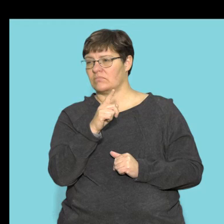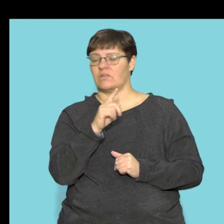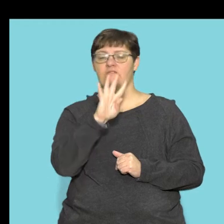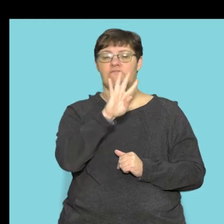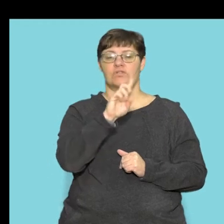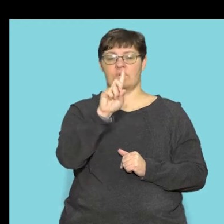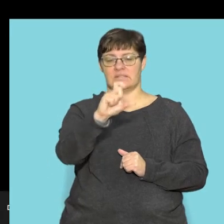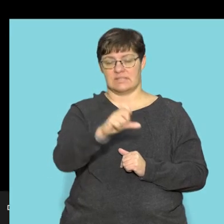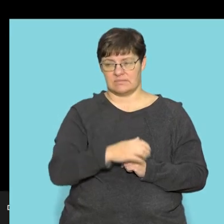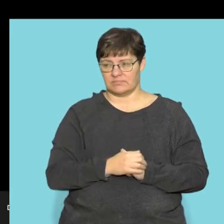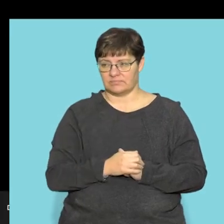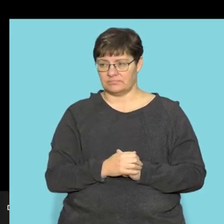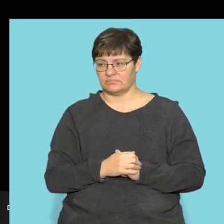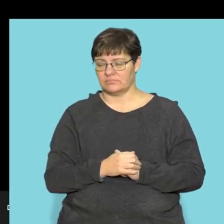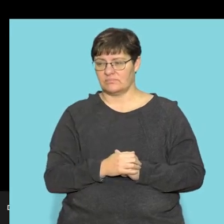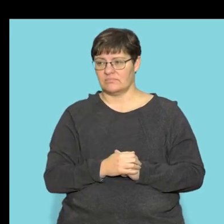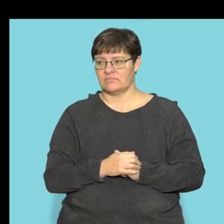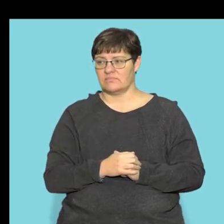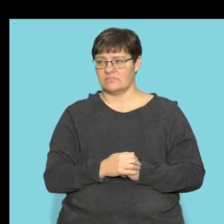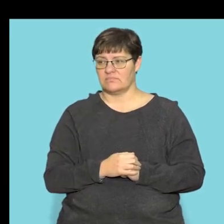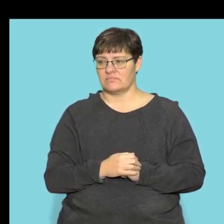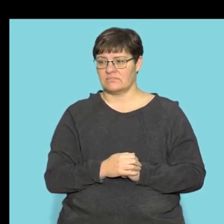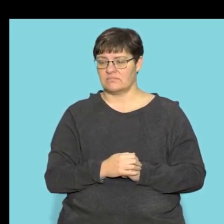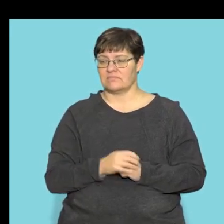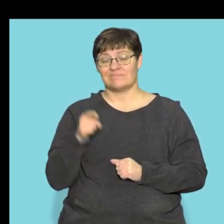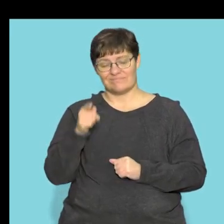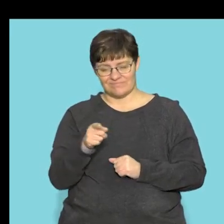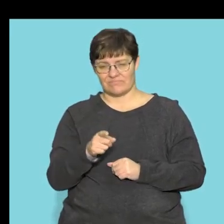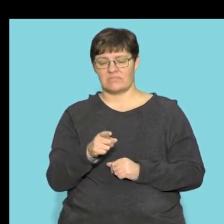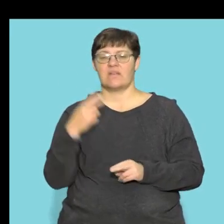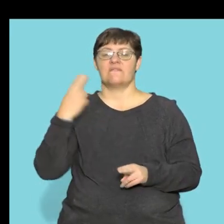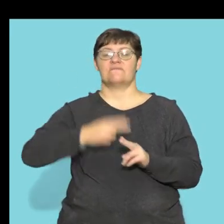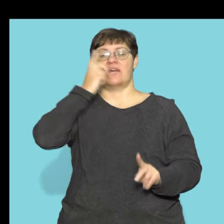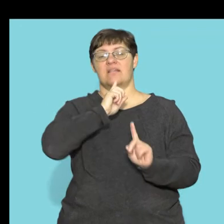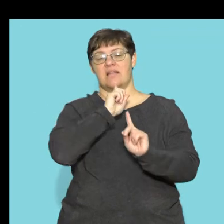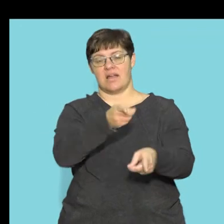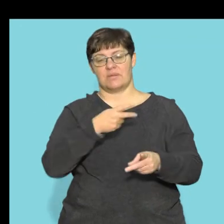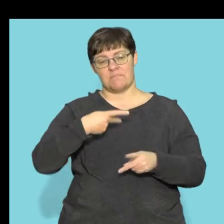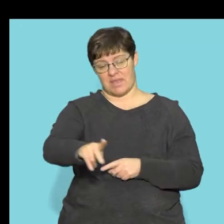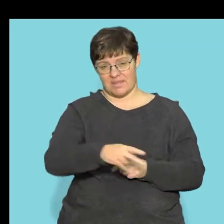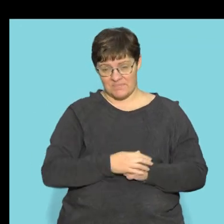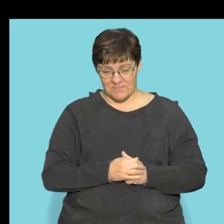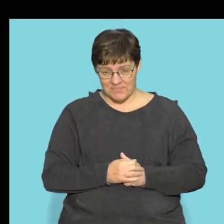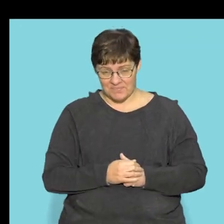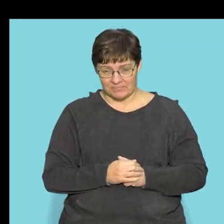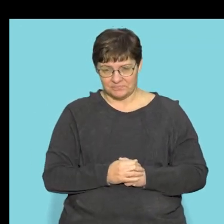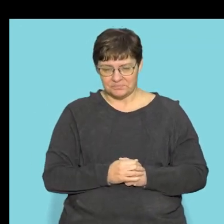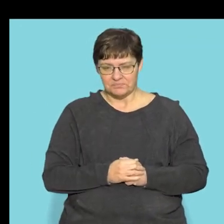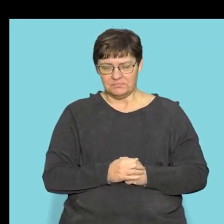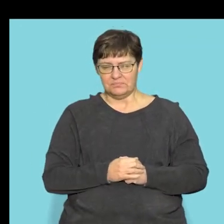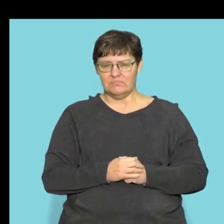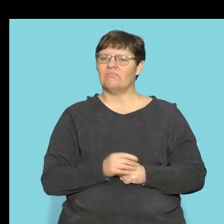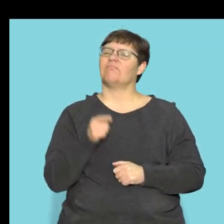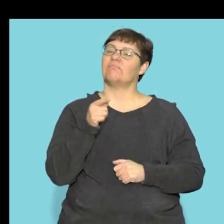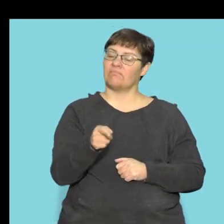6424 and 41 cents. And 41 cents. And that will be the final payment. So